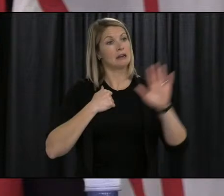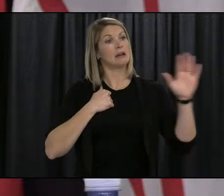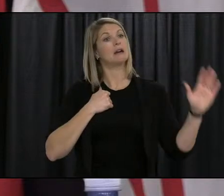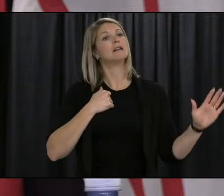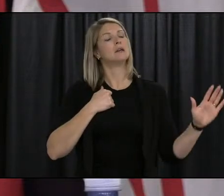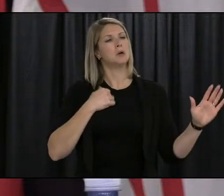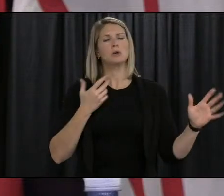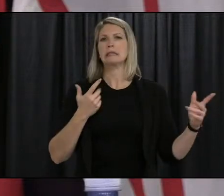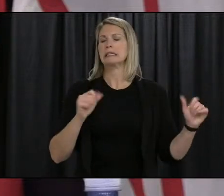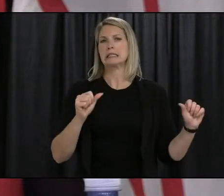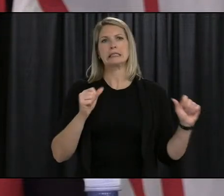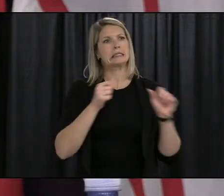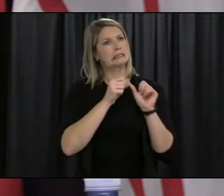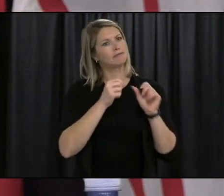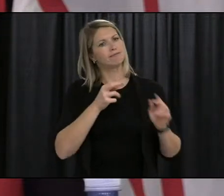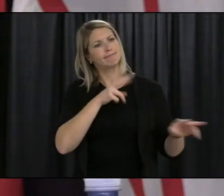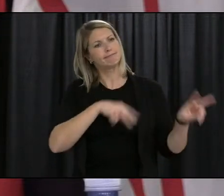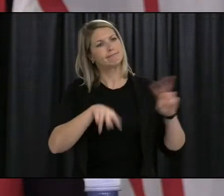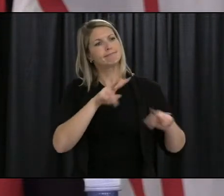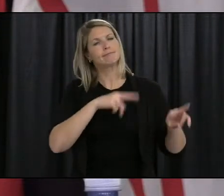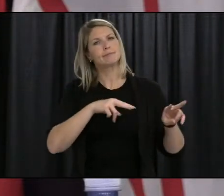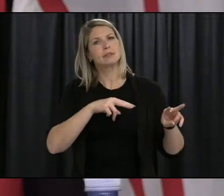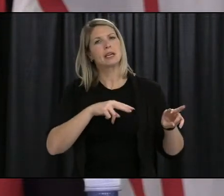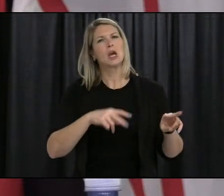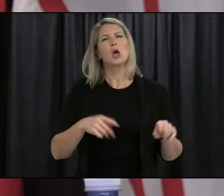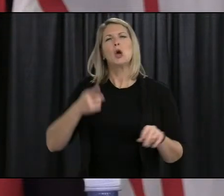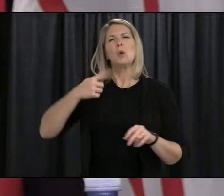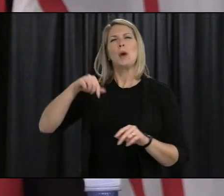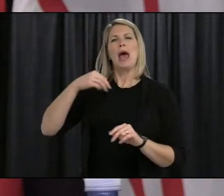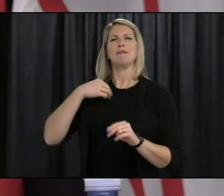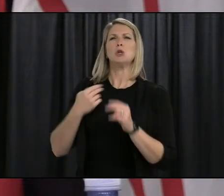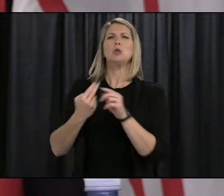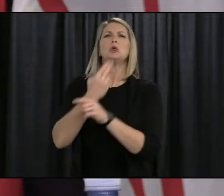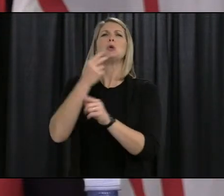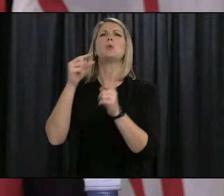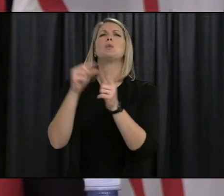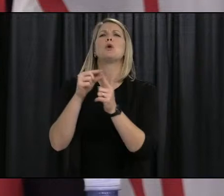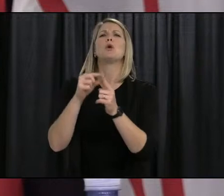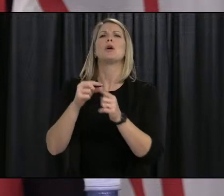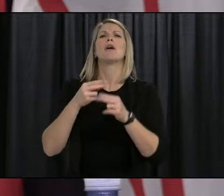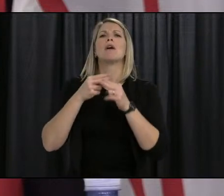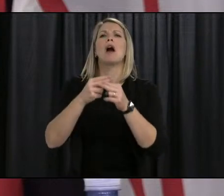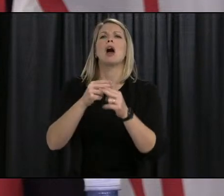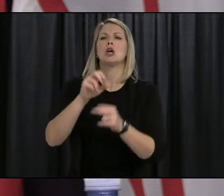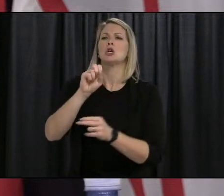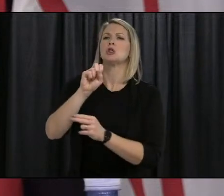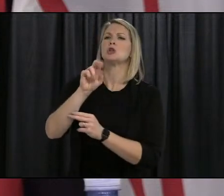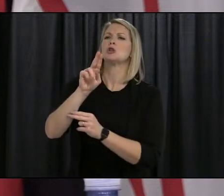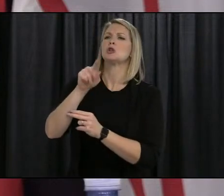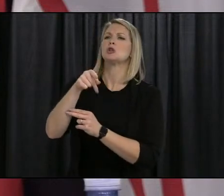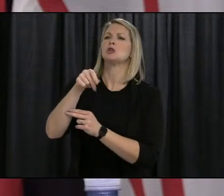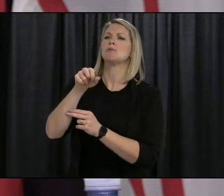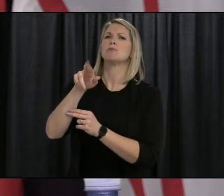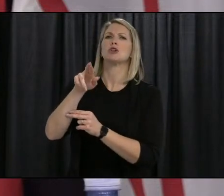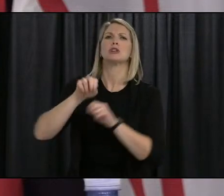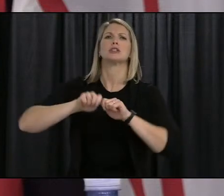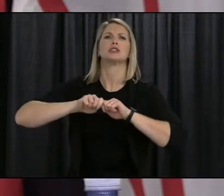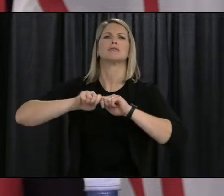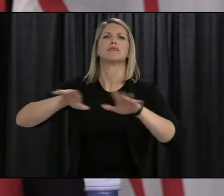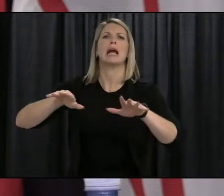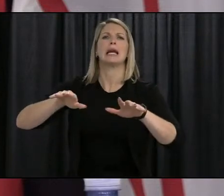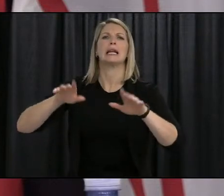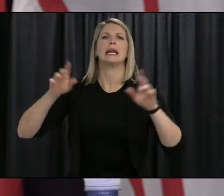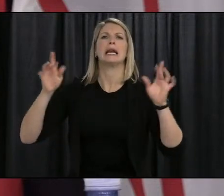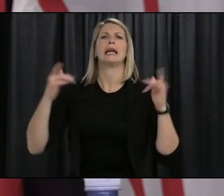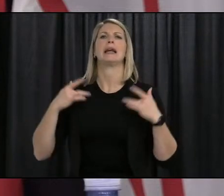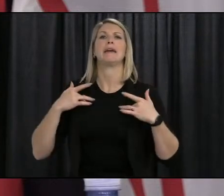would appear that around 80% of all infections actually come from around 19% or thereabouts